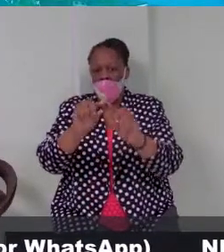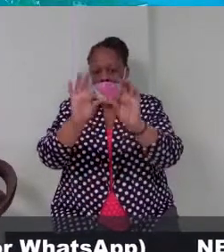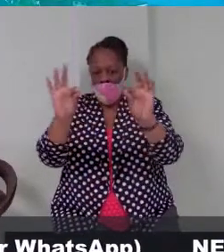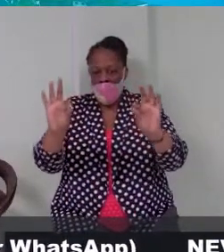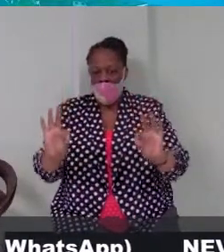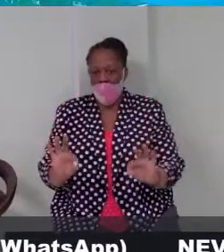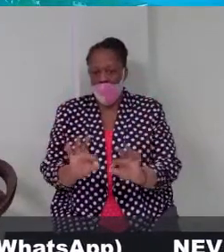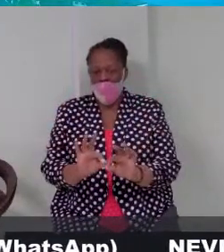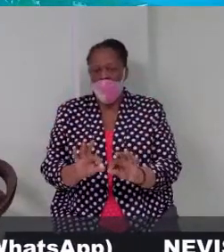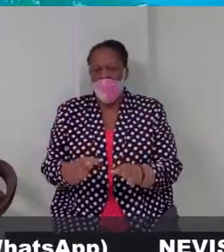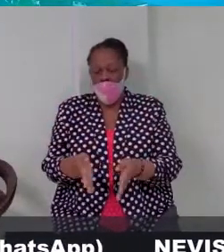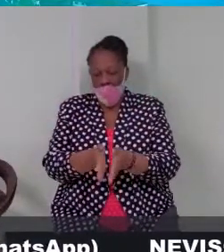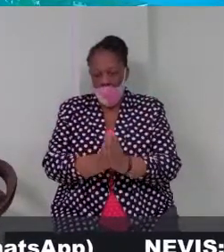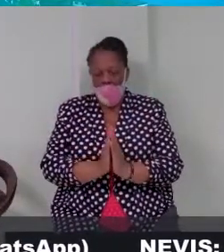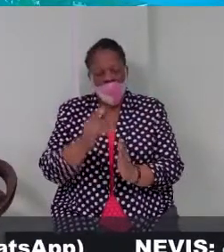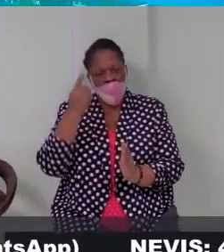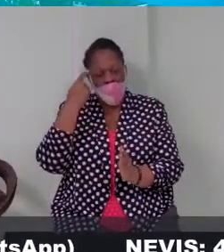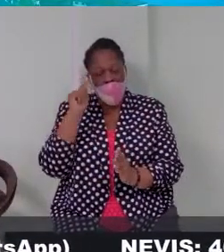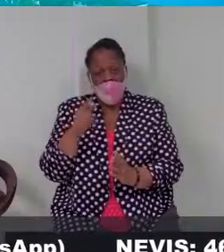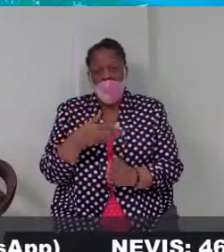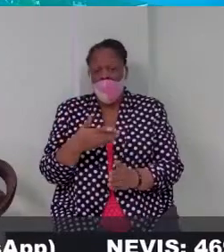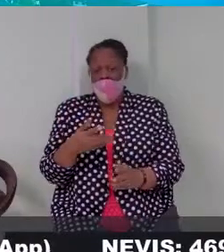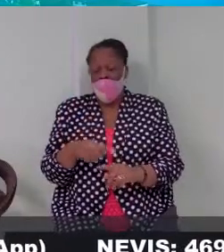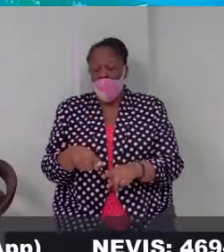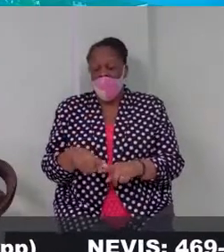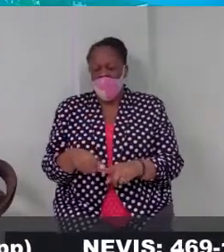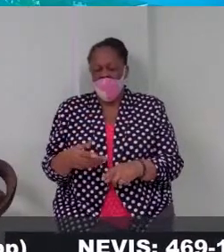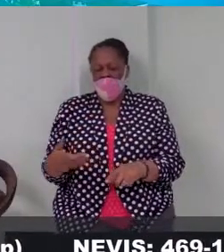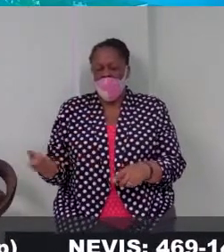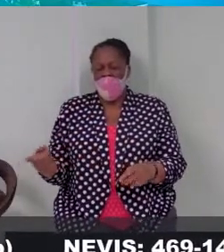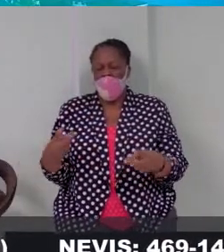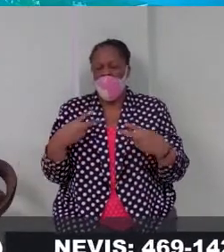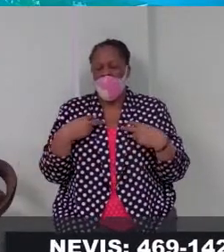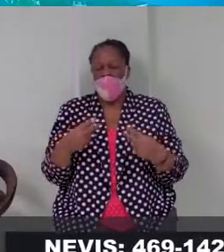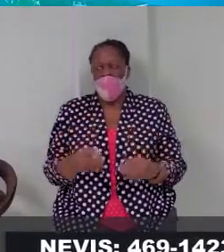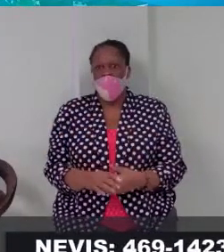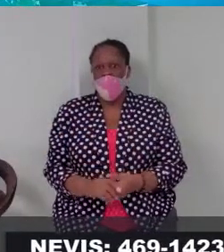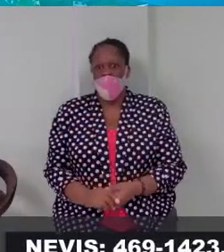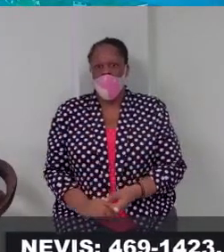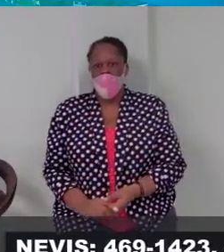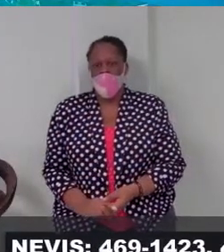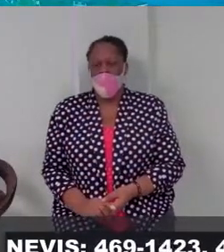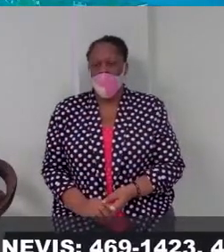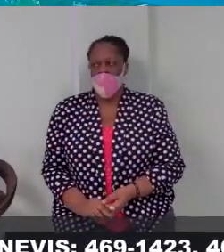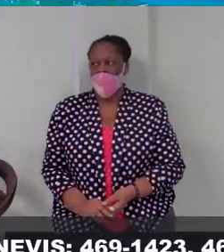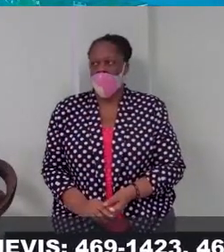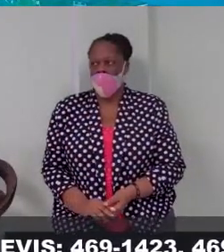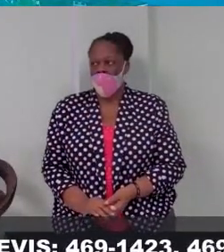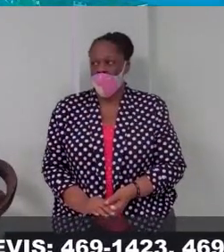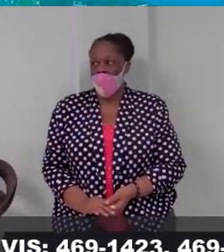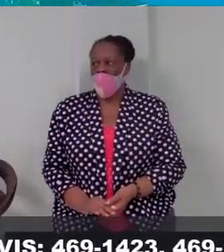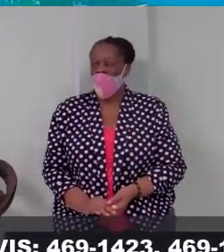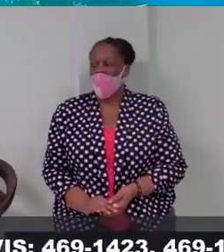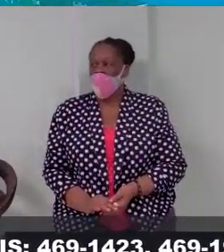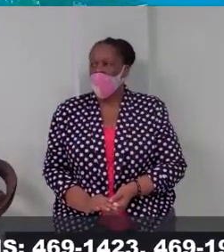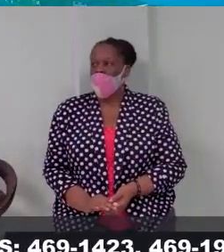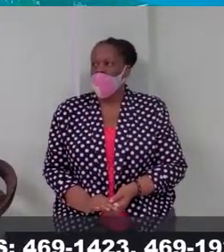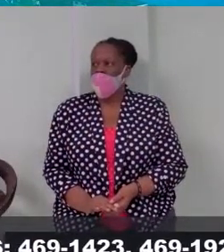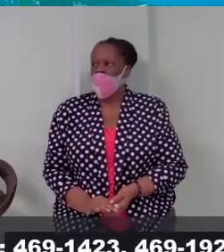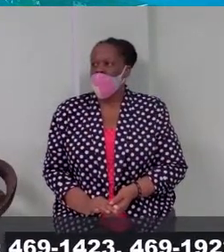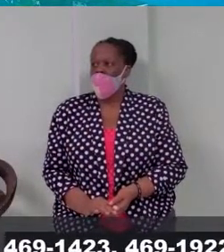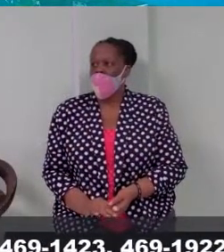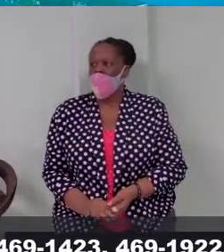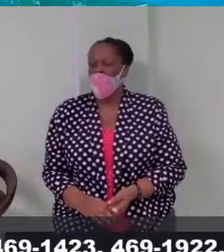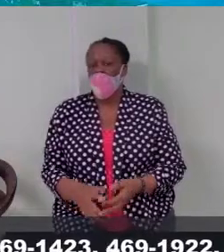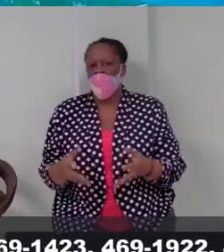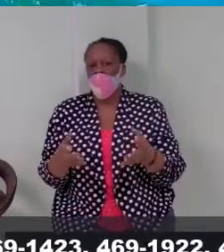for permission for their events and make the process more efficient and timely. I just want to